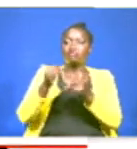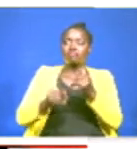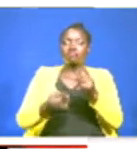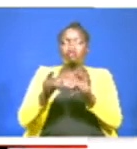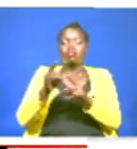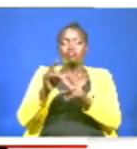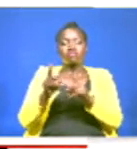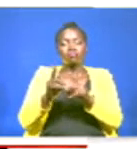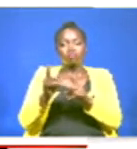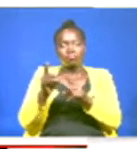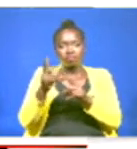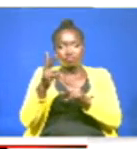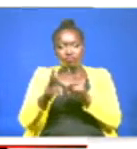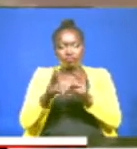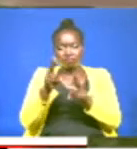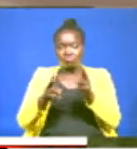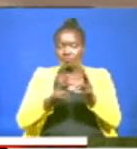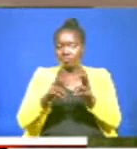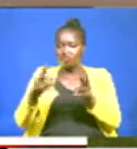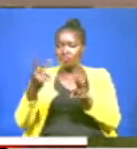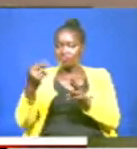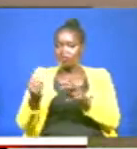to 25th.